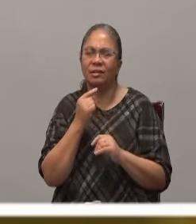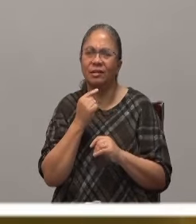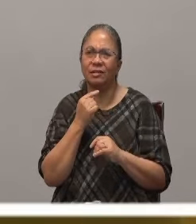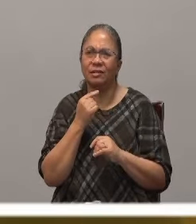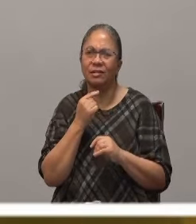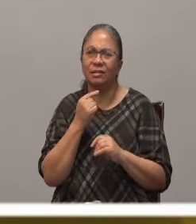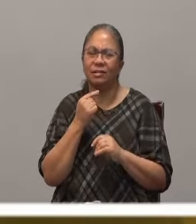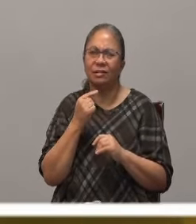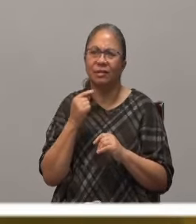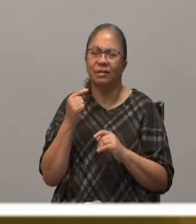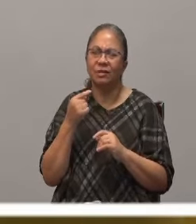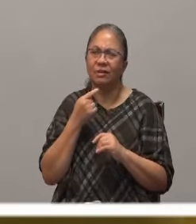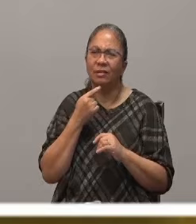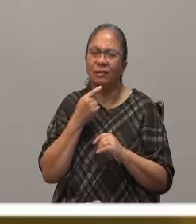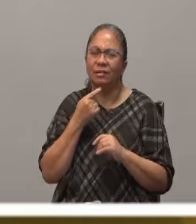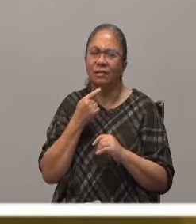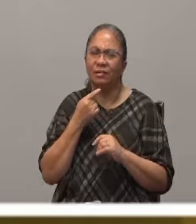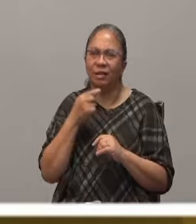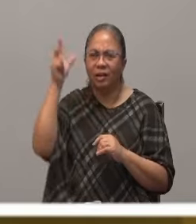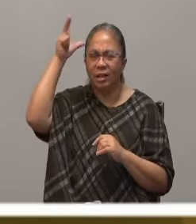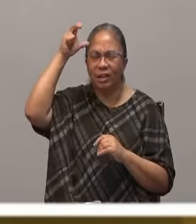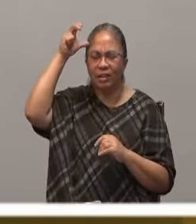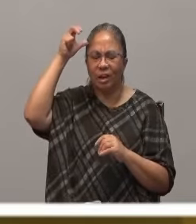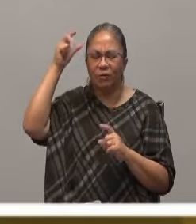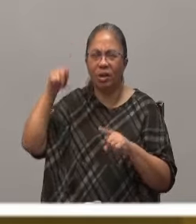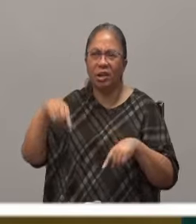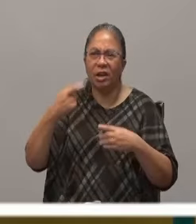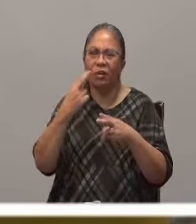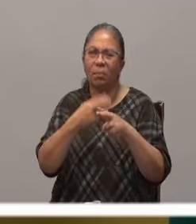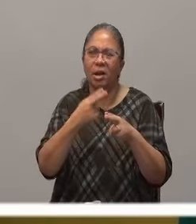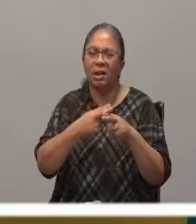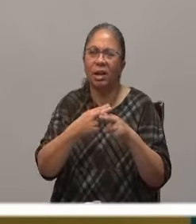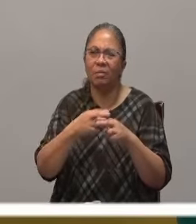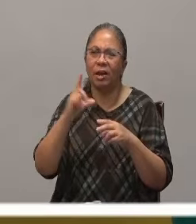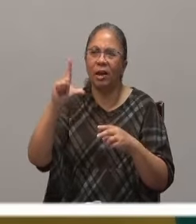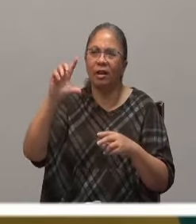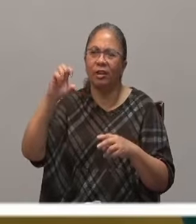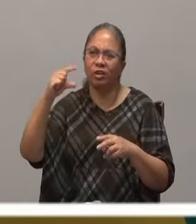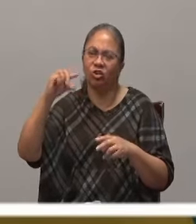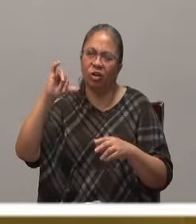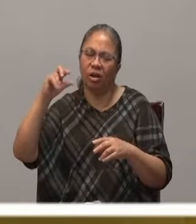as Legion. What's your name? Legion. And then he casts out Legion.